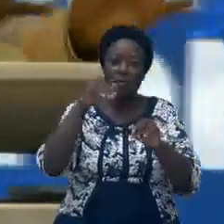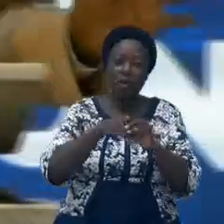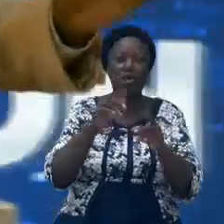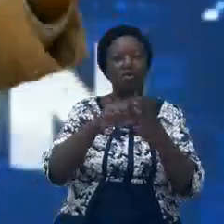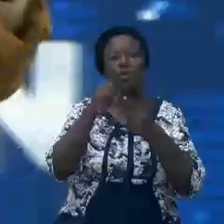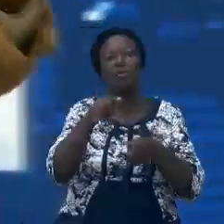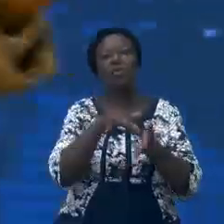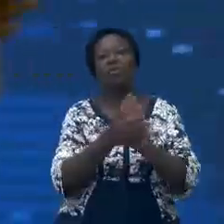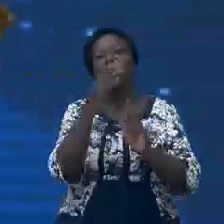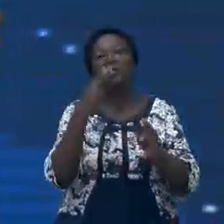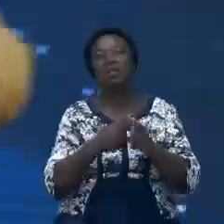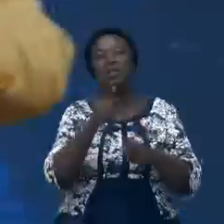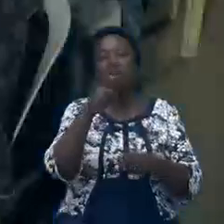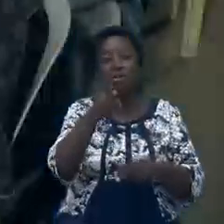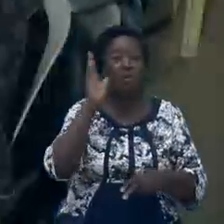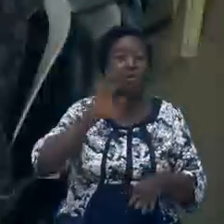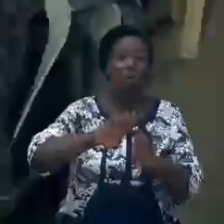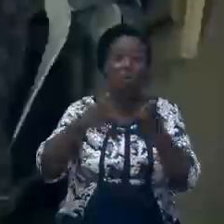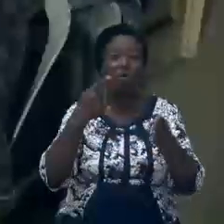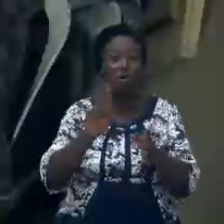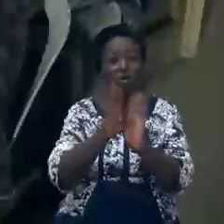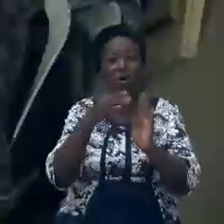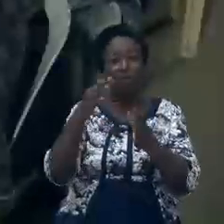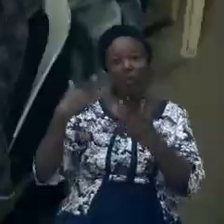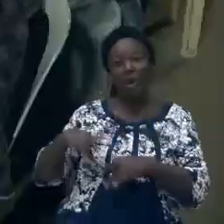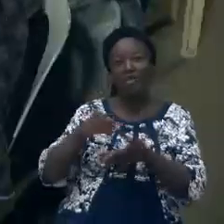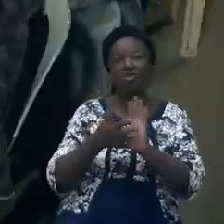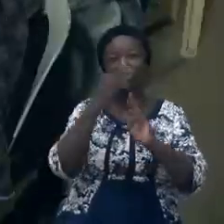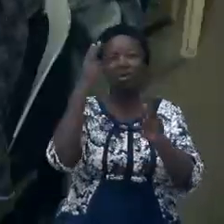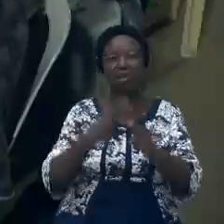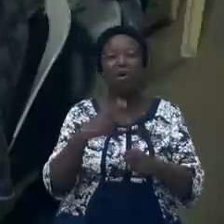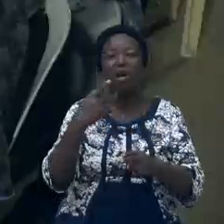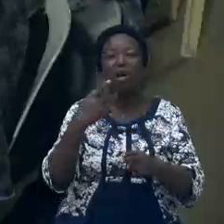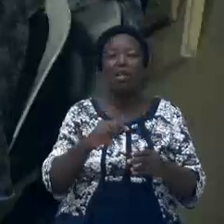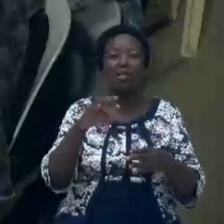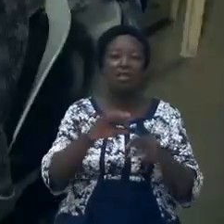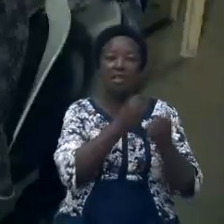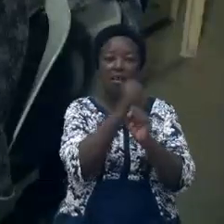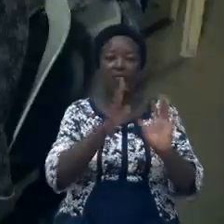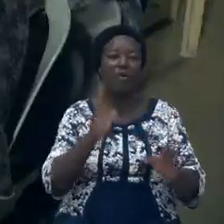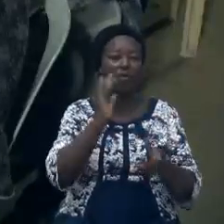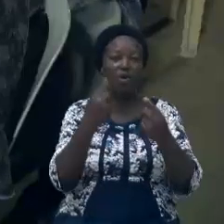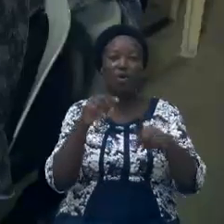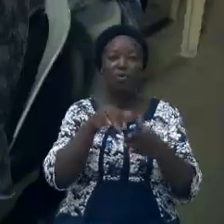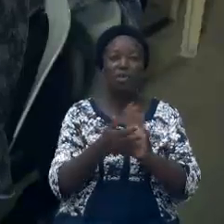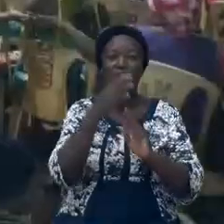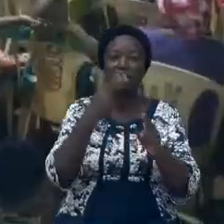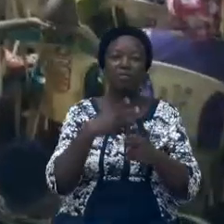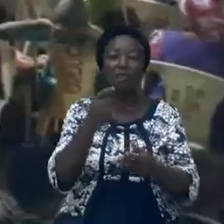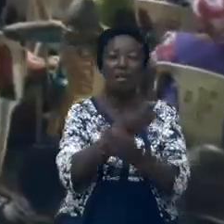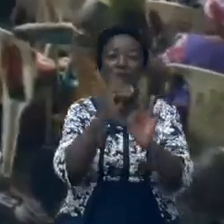come in unto you. You will open the door of your heart. The Savior will come